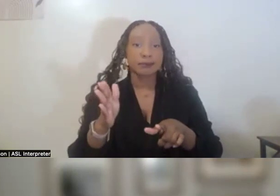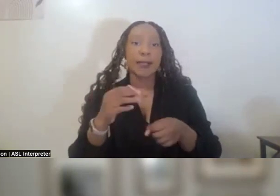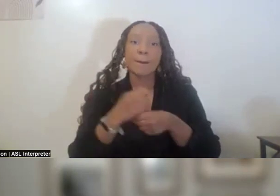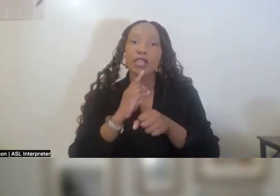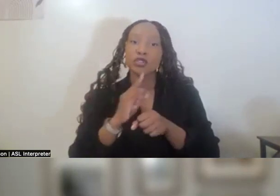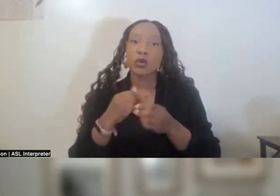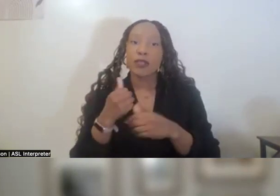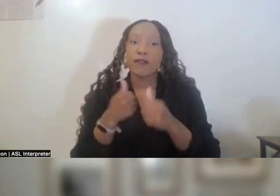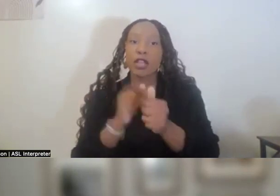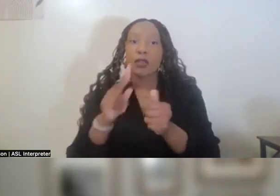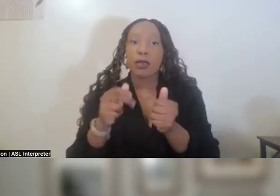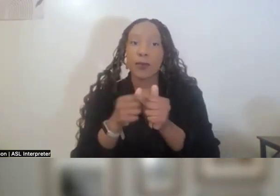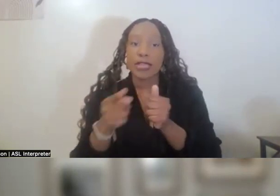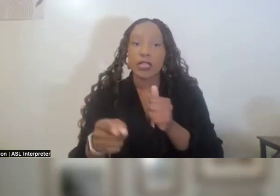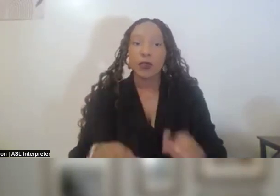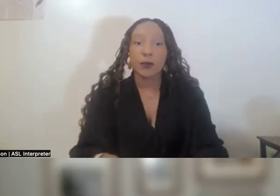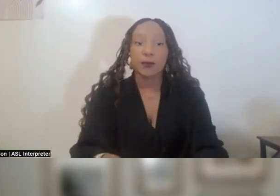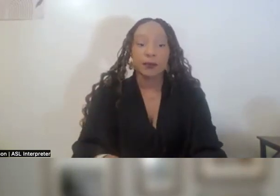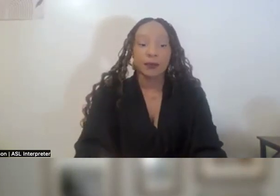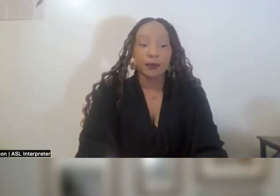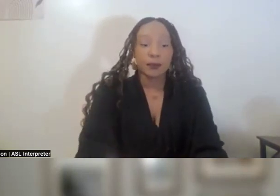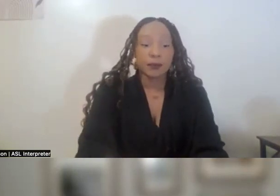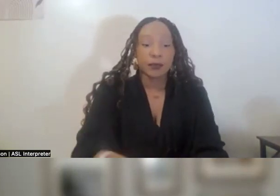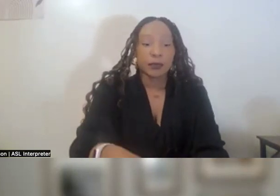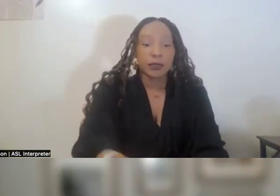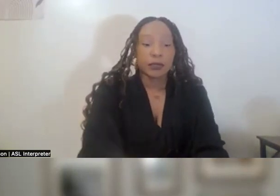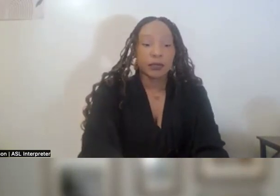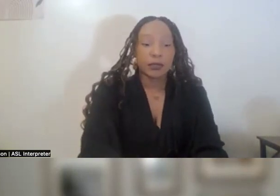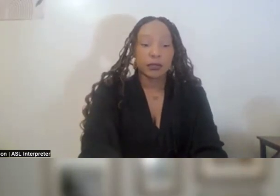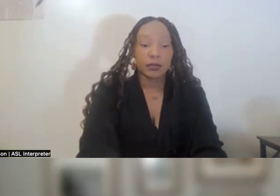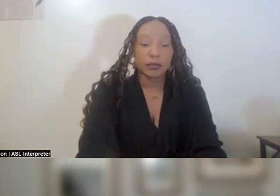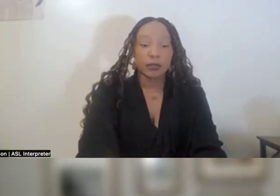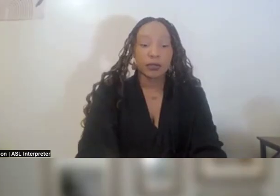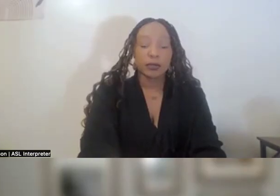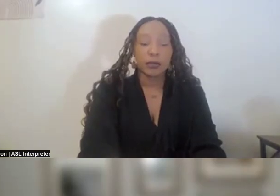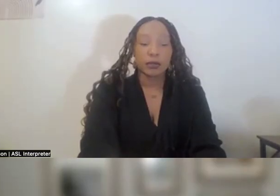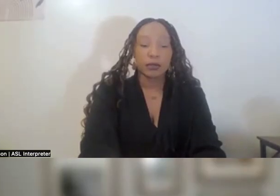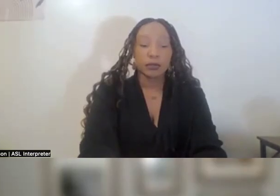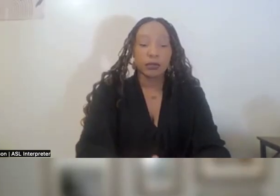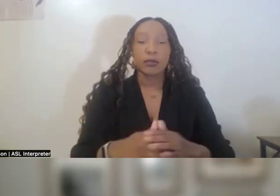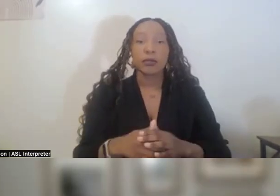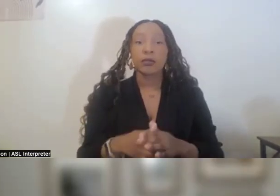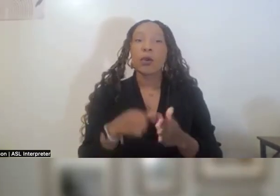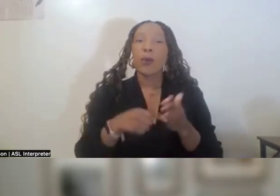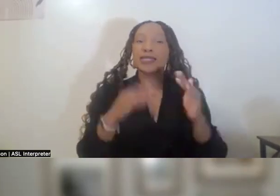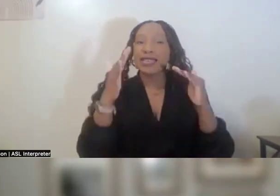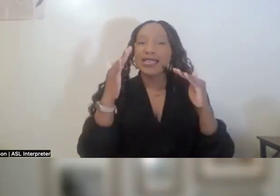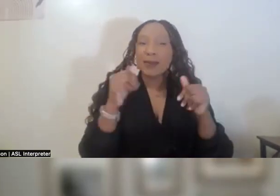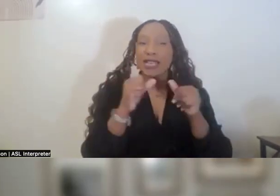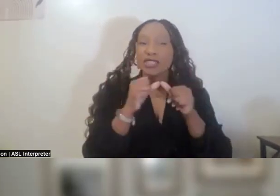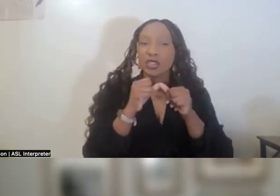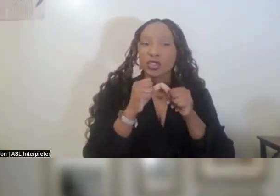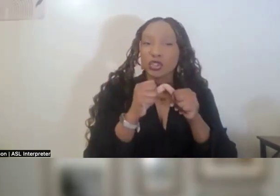on. All right, the next one was also talking about the site itself. It's like, what's the expected duration and operating hours for